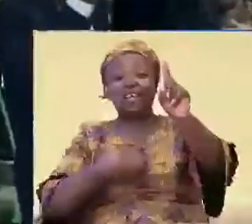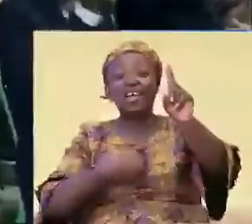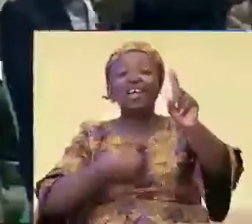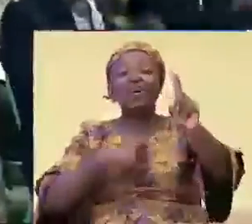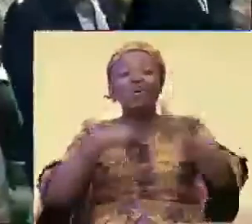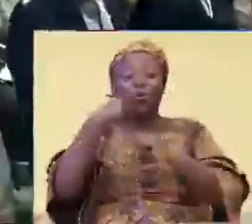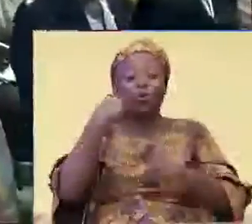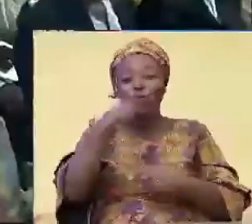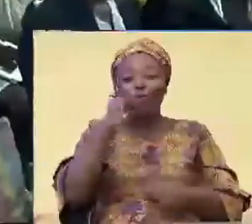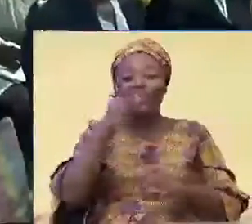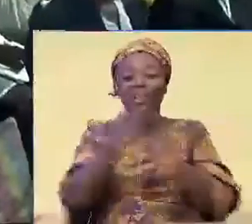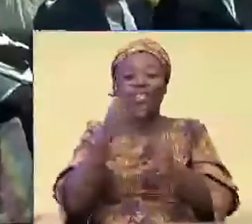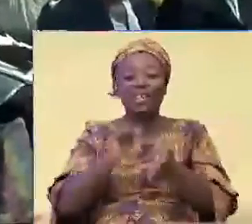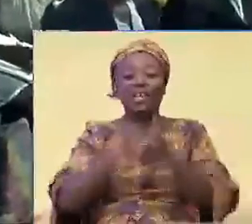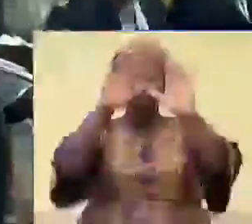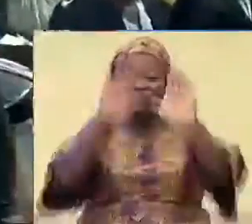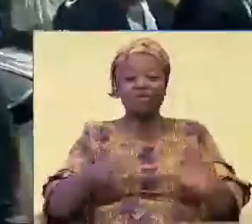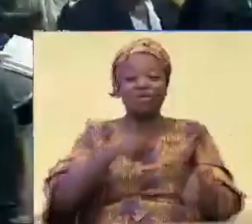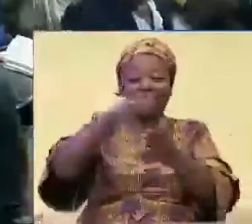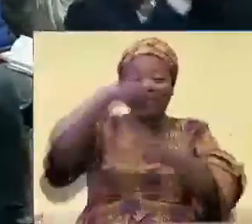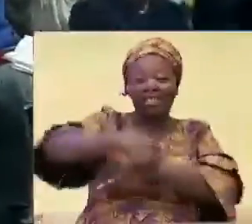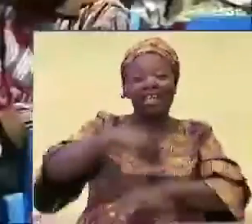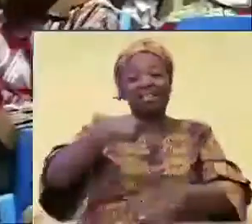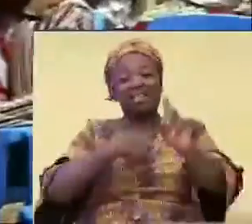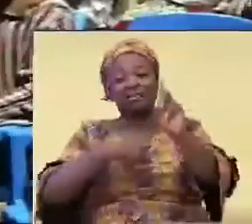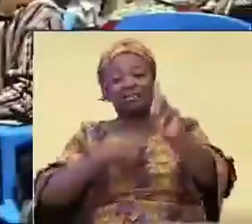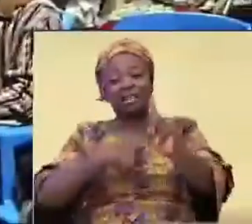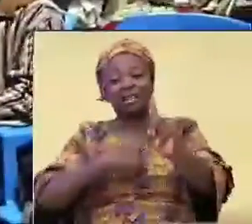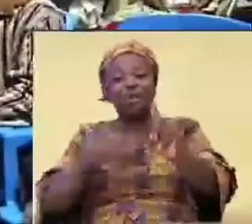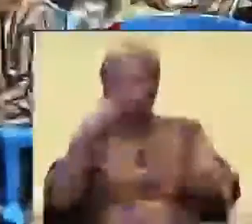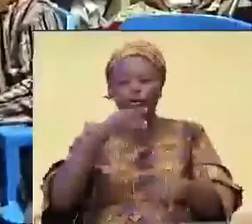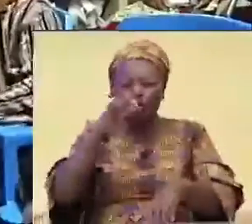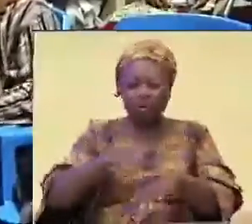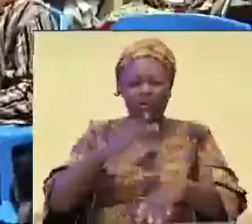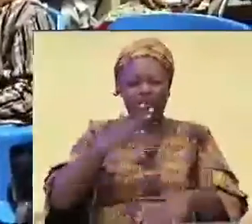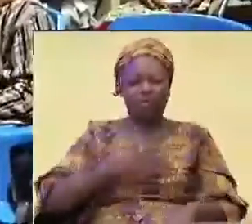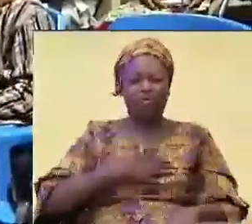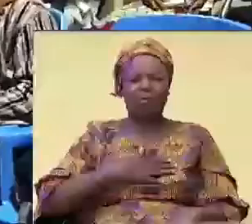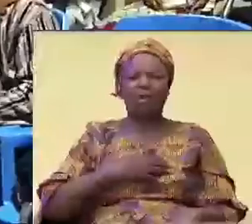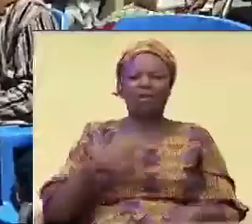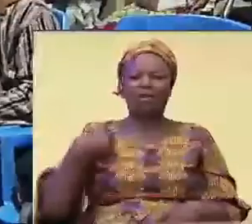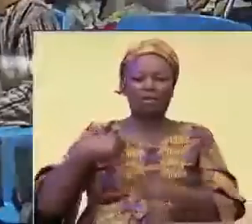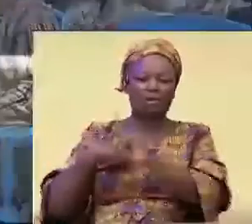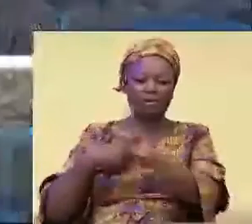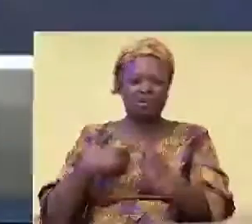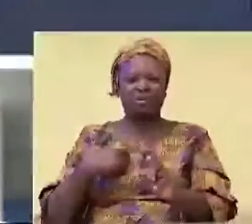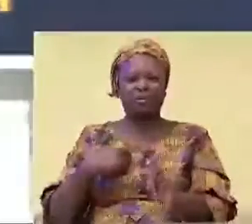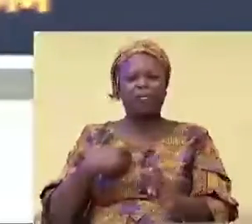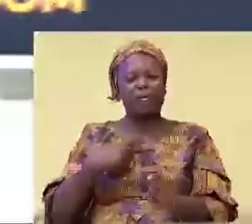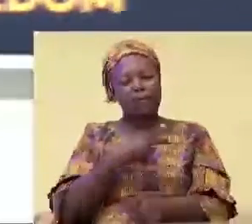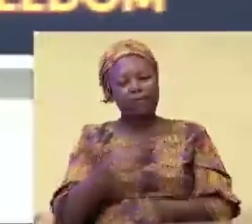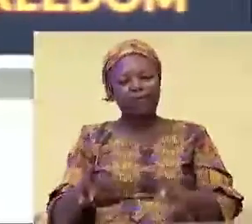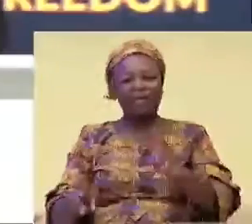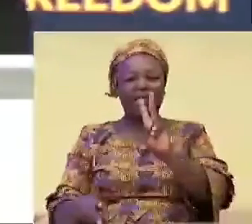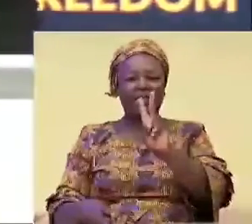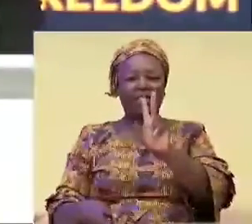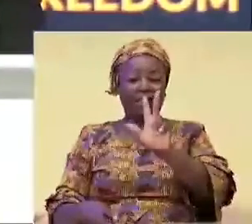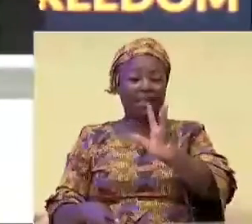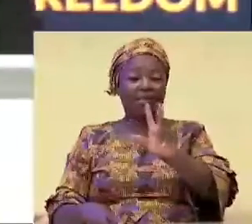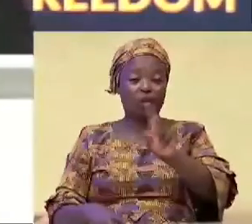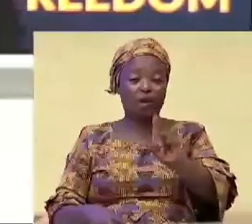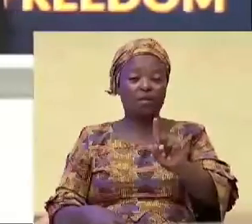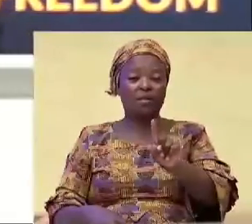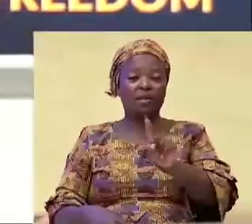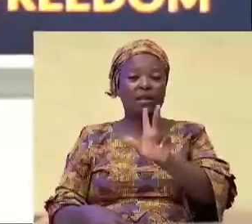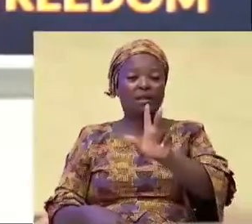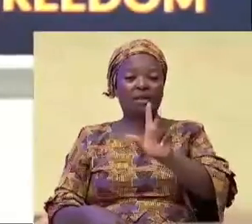is getting the miracle tonight? I am. Who touched my clothes? Look at verse 31.